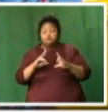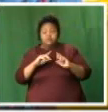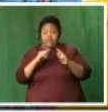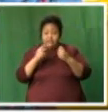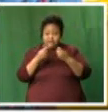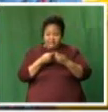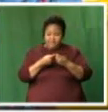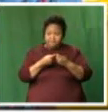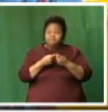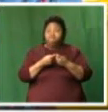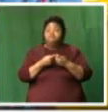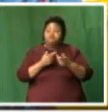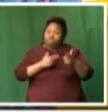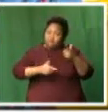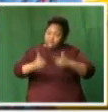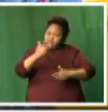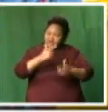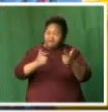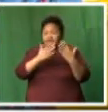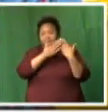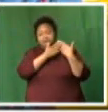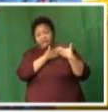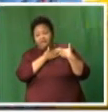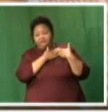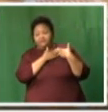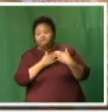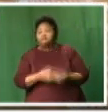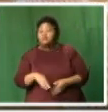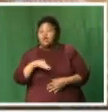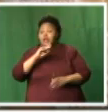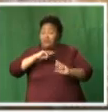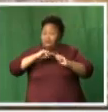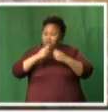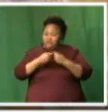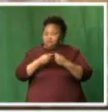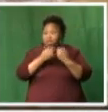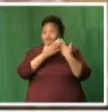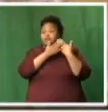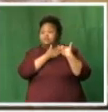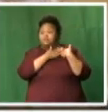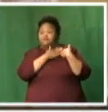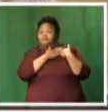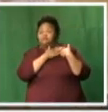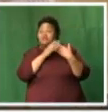kahle. Emasho sibantwana baphephile bafike nga2